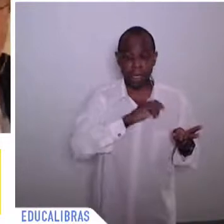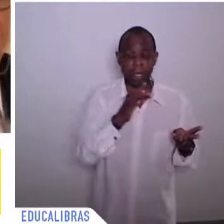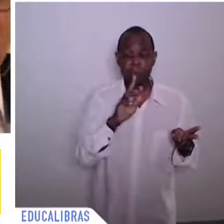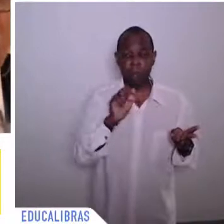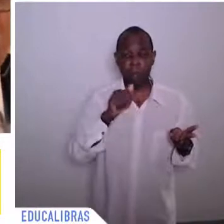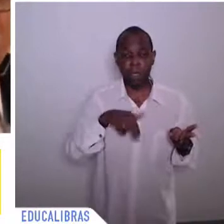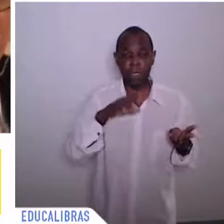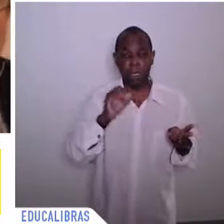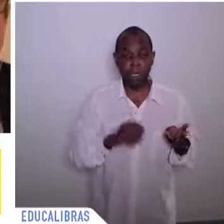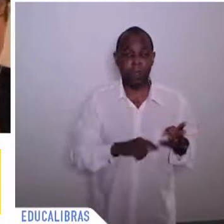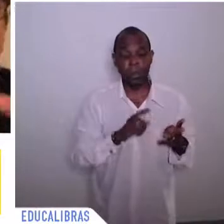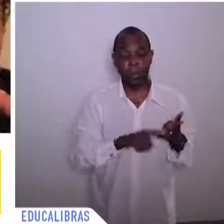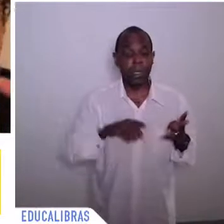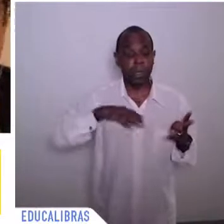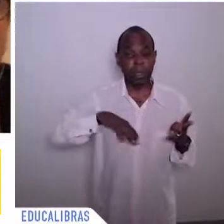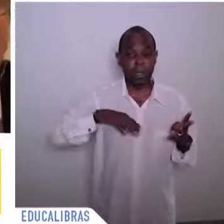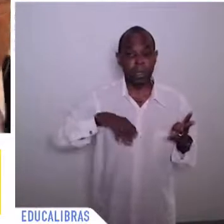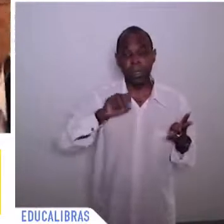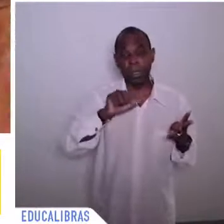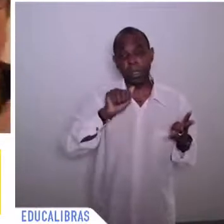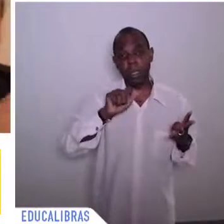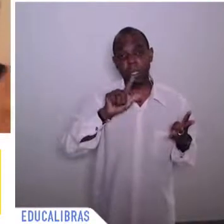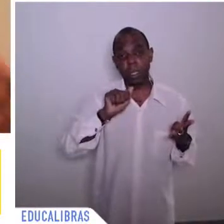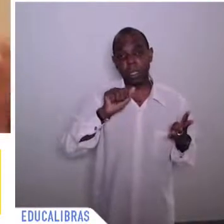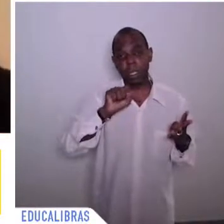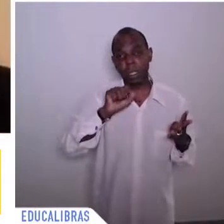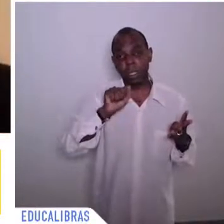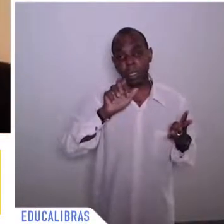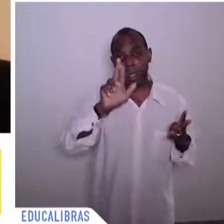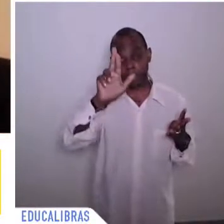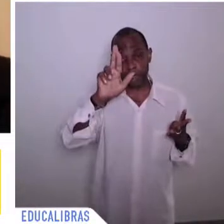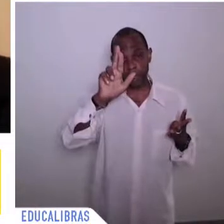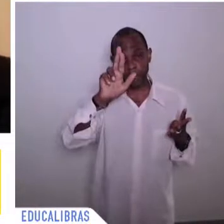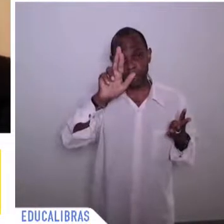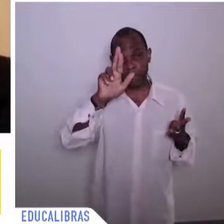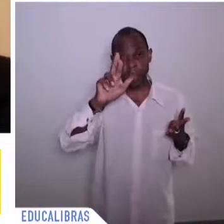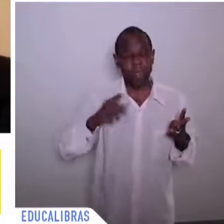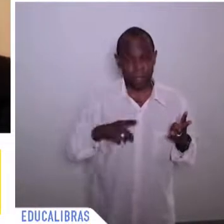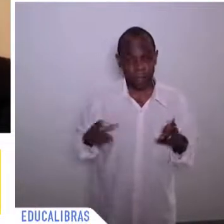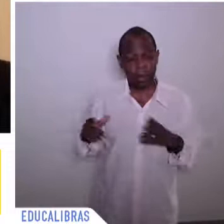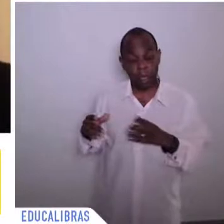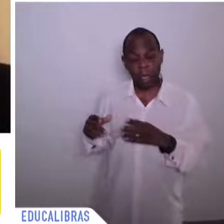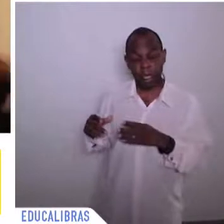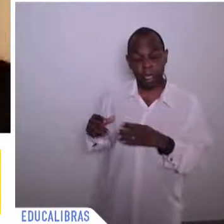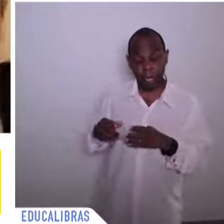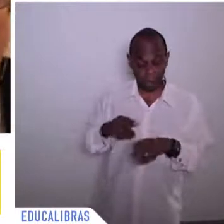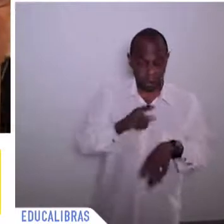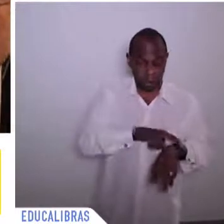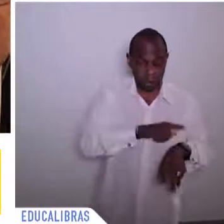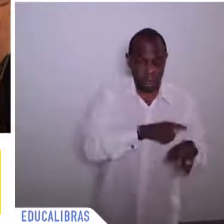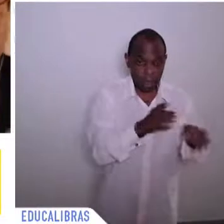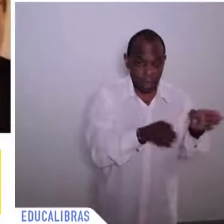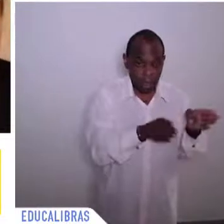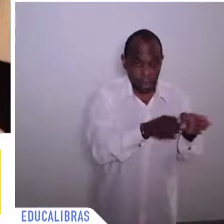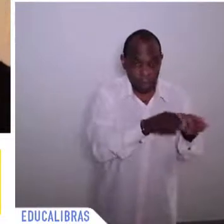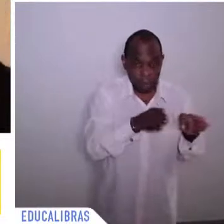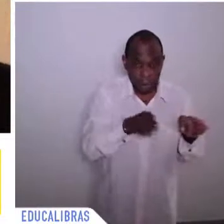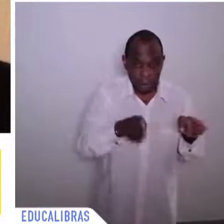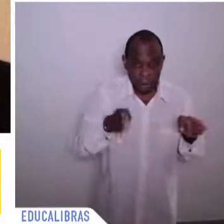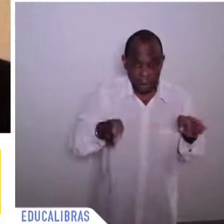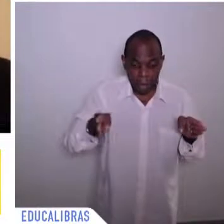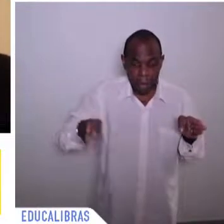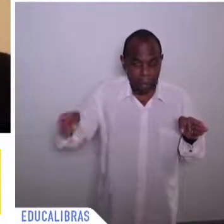General Franco in Spain, Salazar in Spain. This is a historical period.